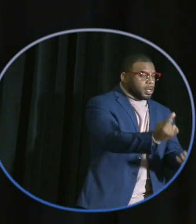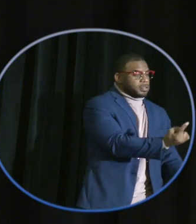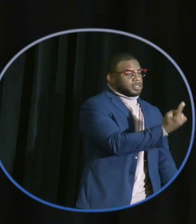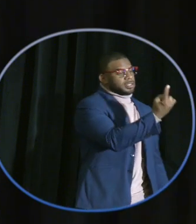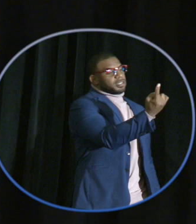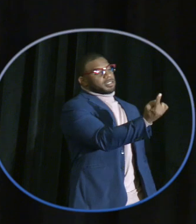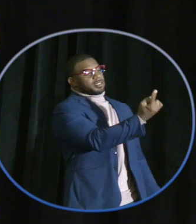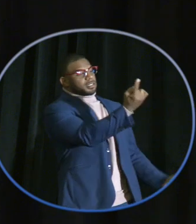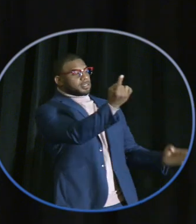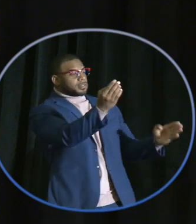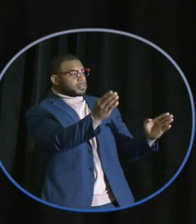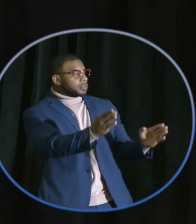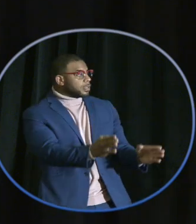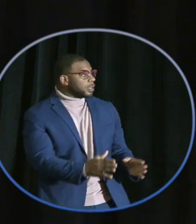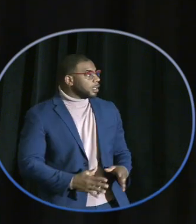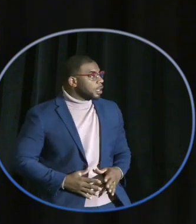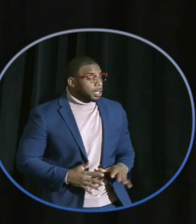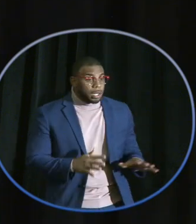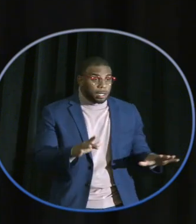somebody